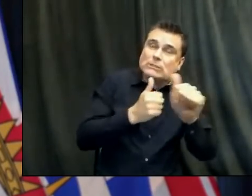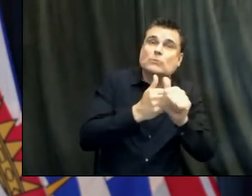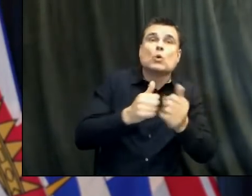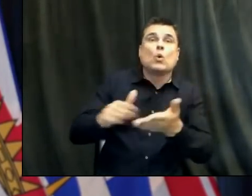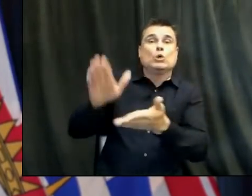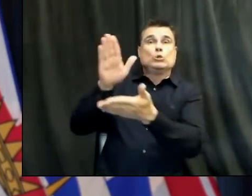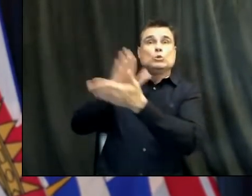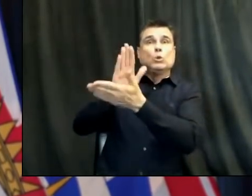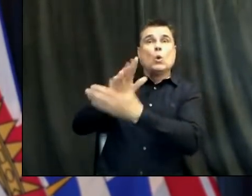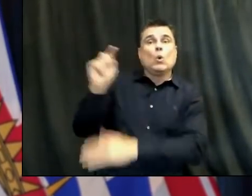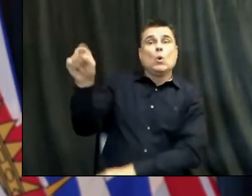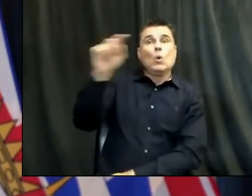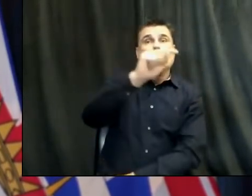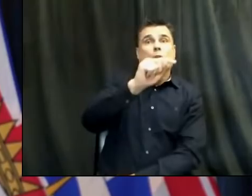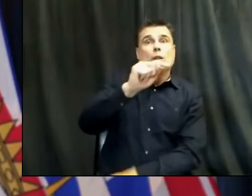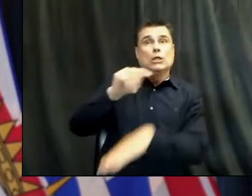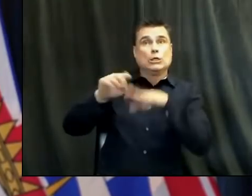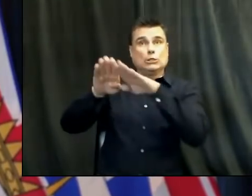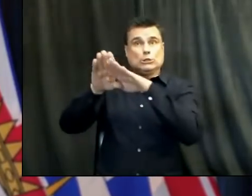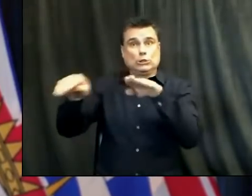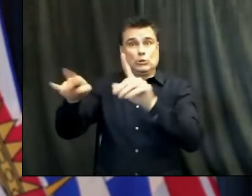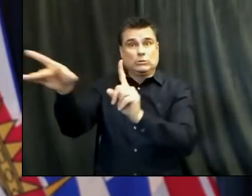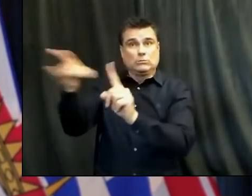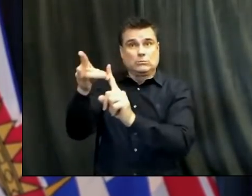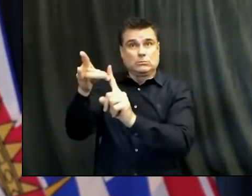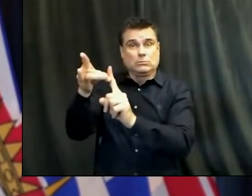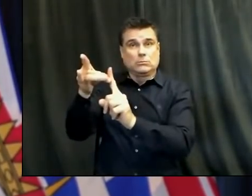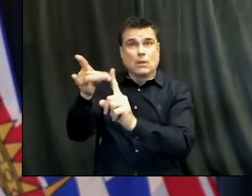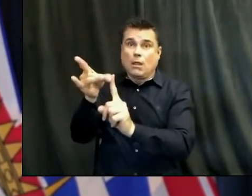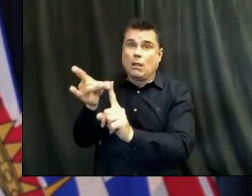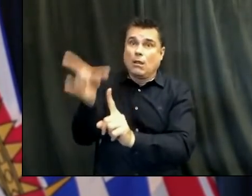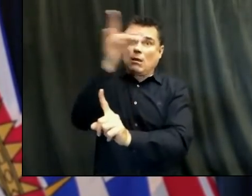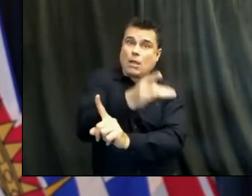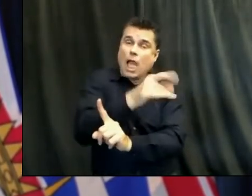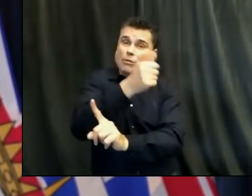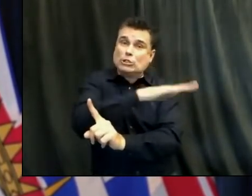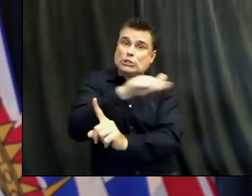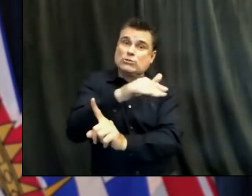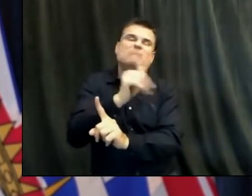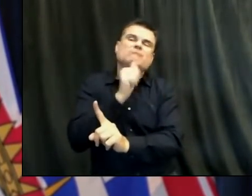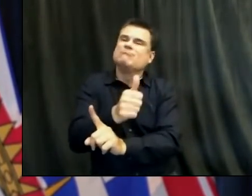people, what the age of people who they were next to. So those are all